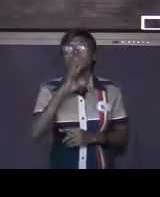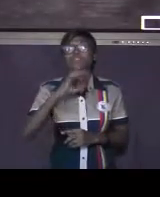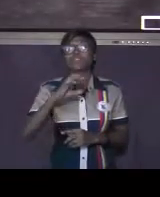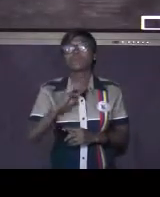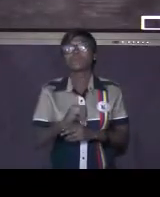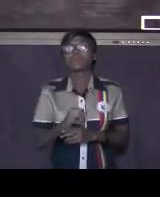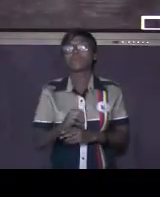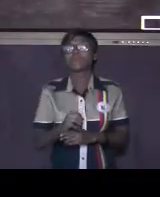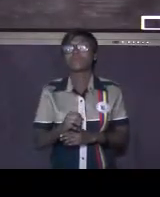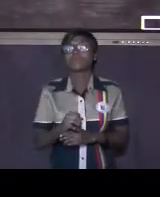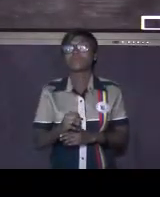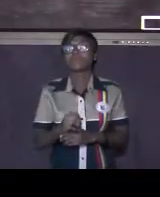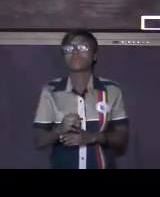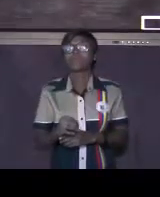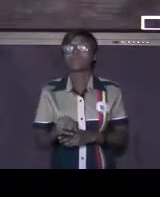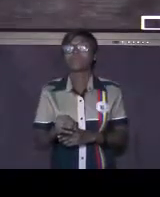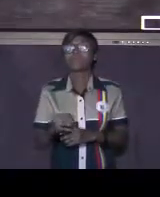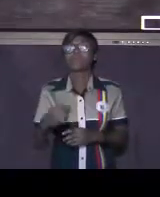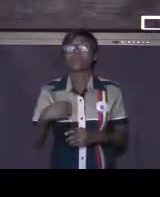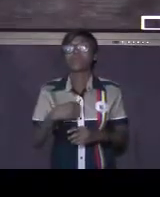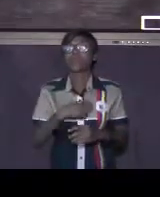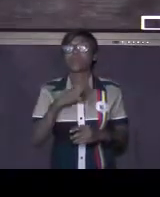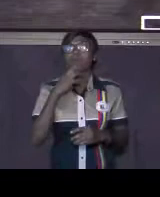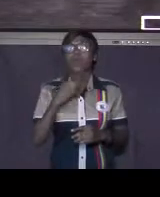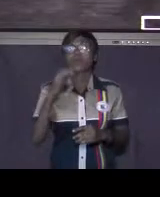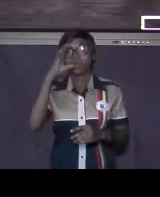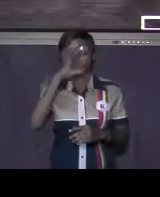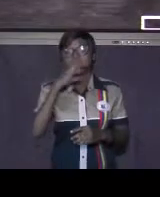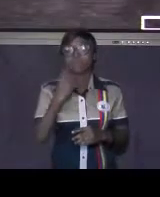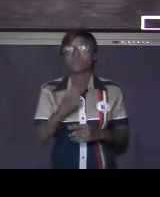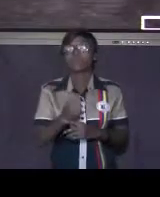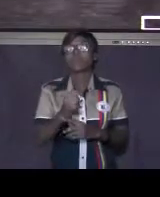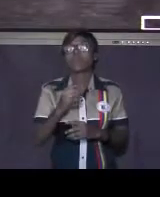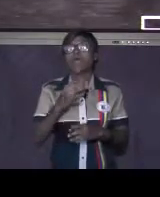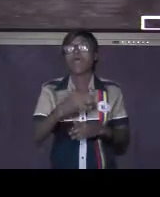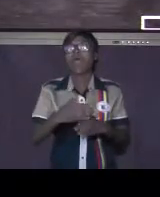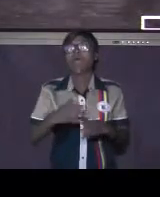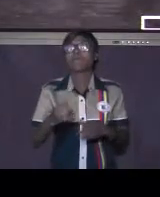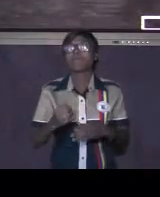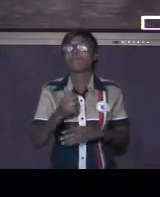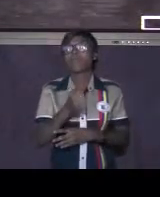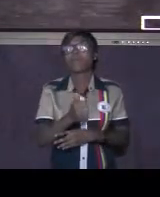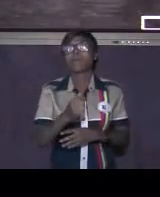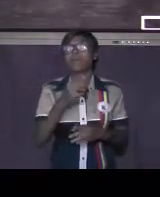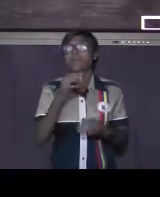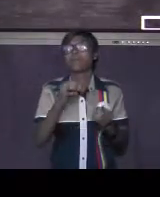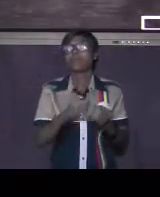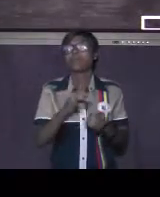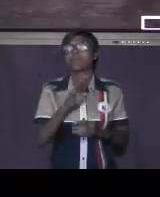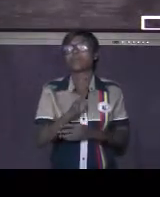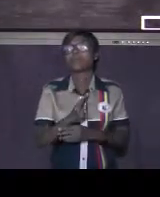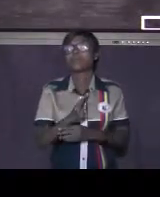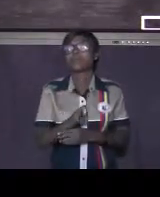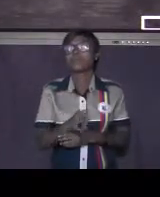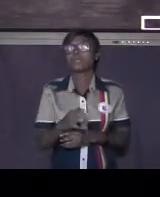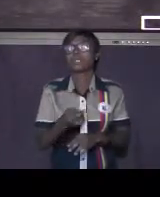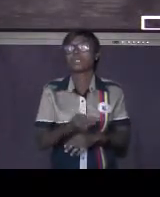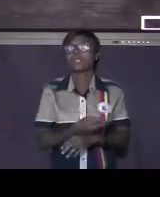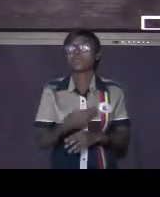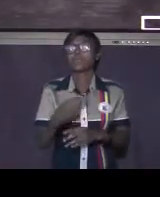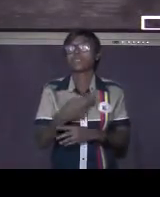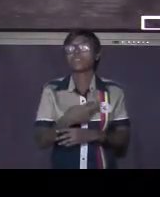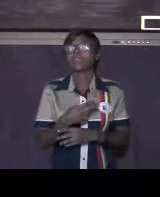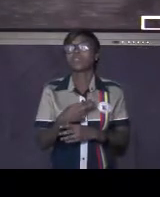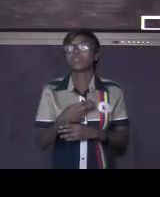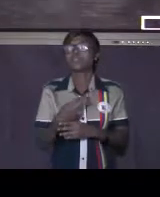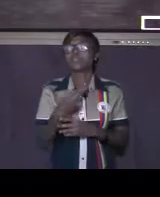So putting this in the formula that we have established, we are to find half of A plus B, then multiply by the perpendicular height.